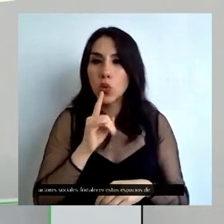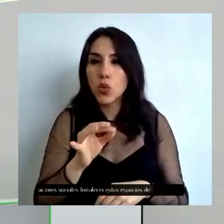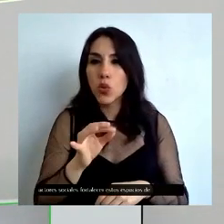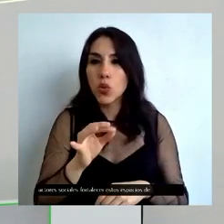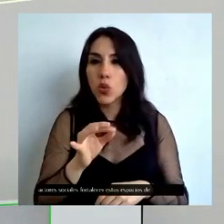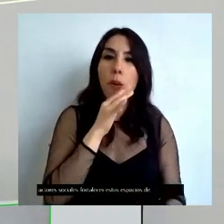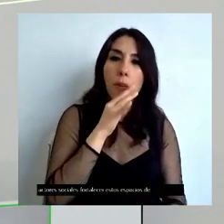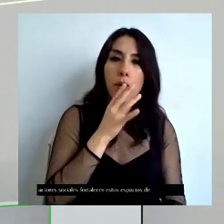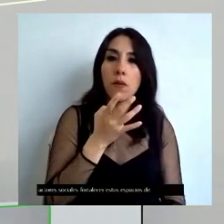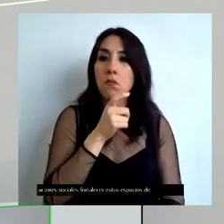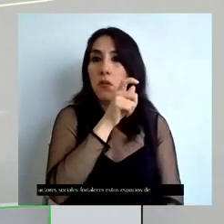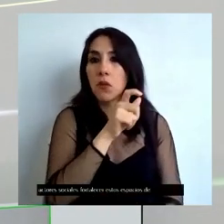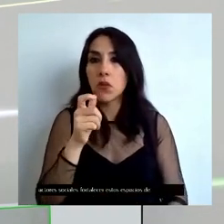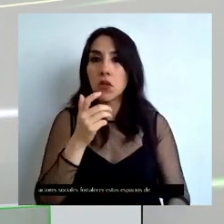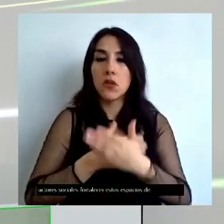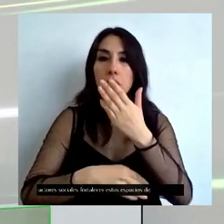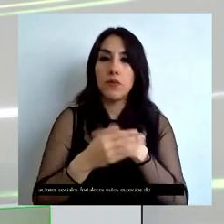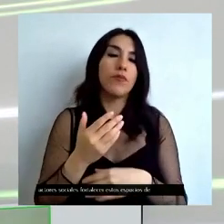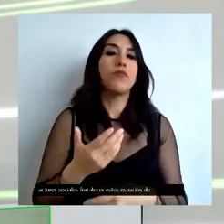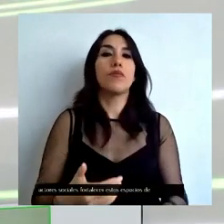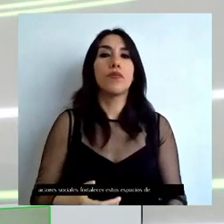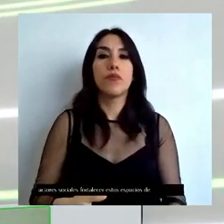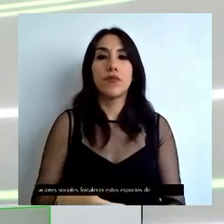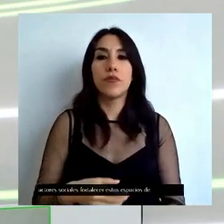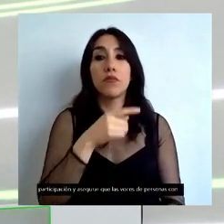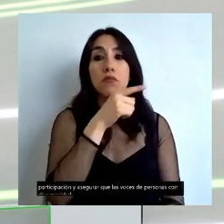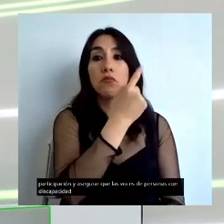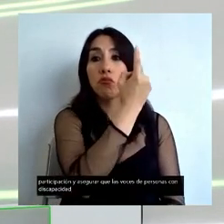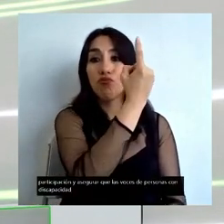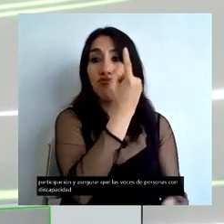with disabilities are heard?